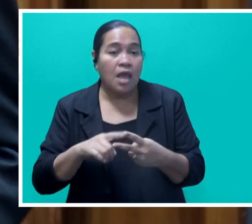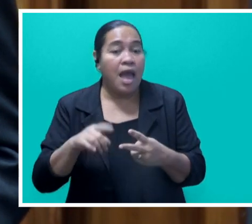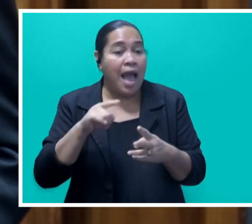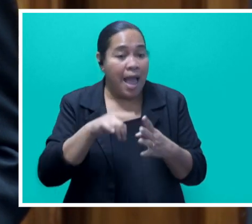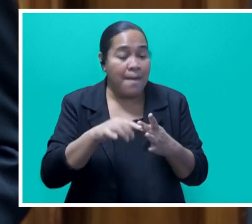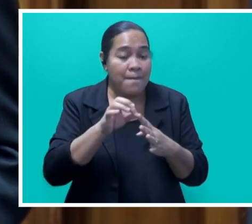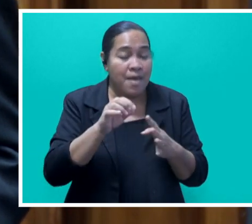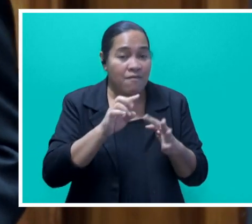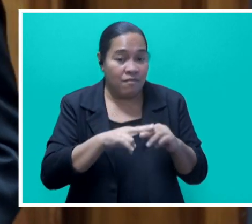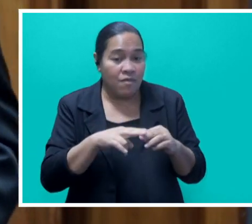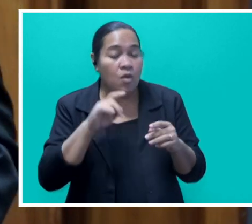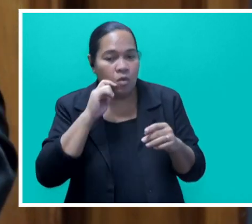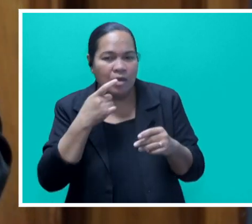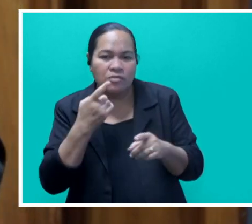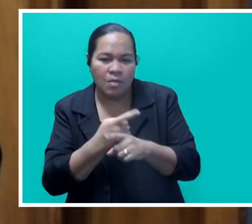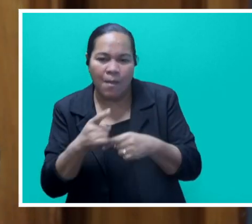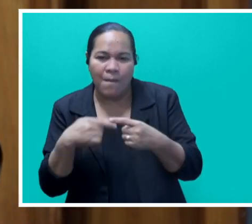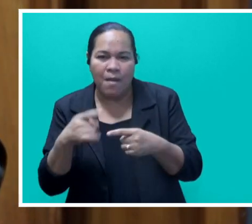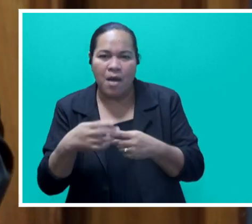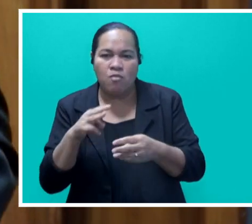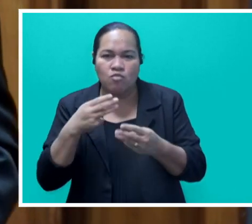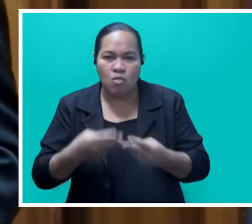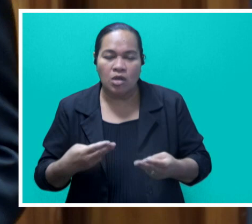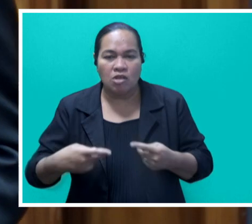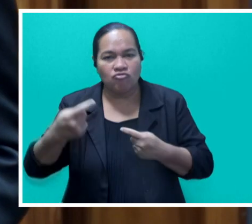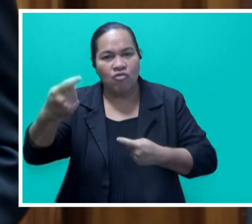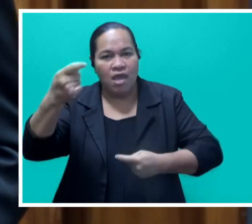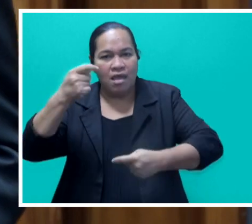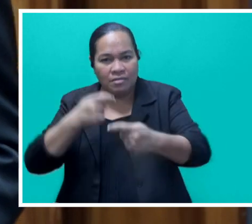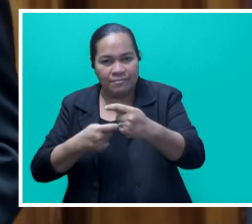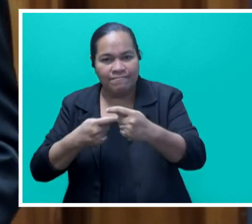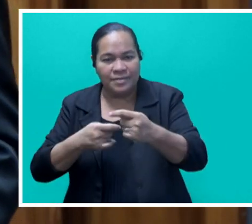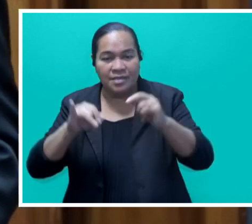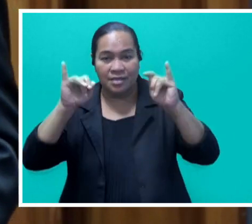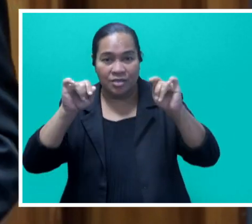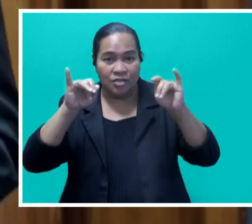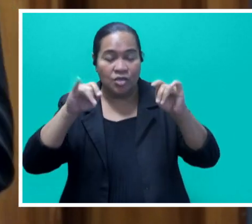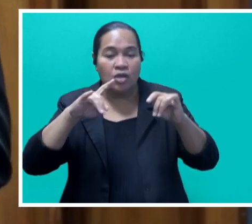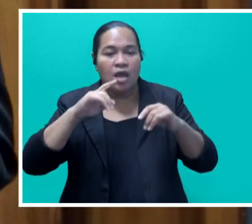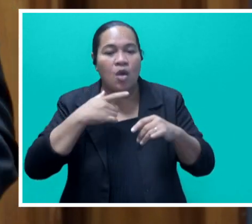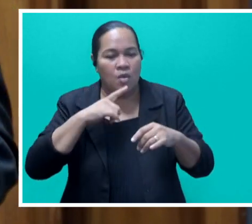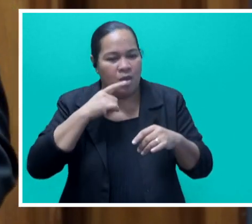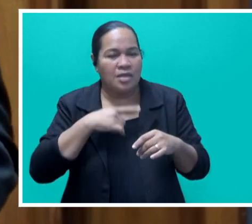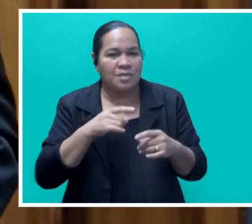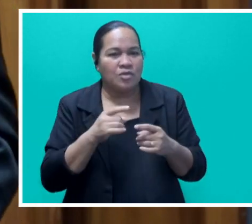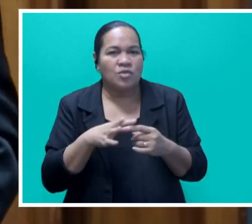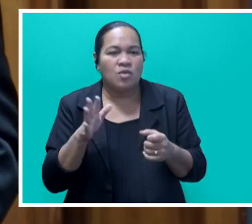non-tariff barriers and modern trade logistical issues which exacerbate the cost of doing